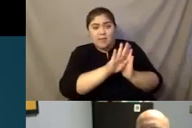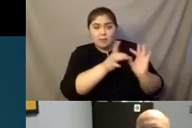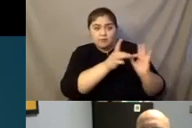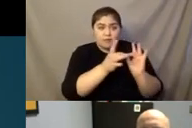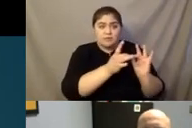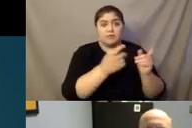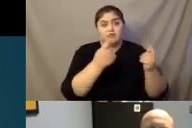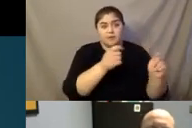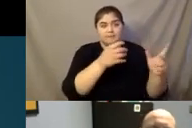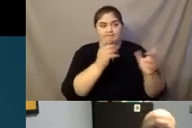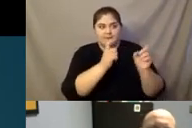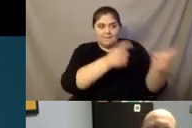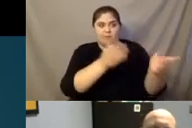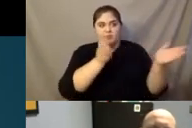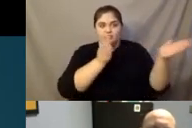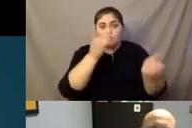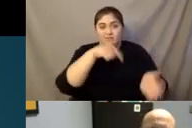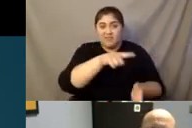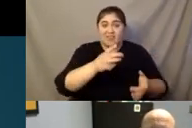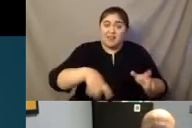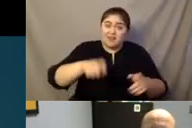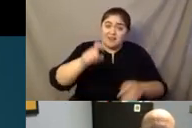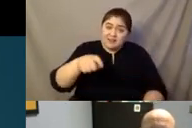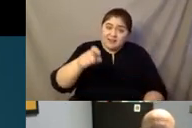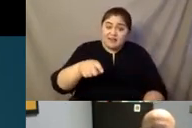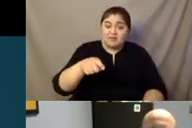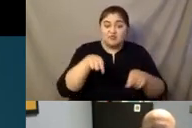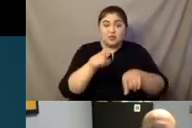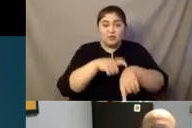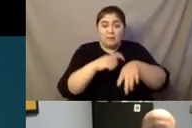services that they need. In this time of isolation,